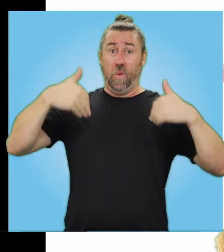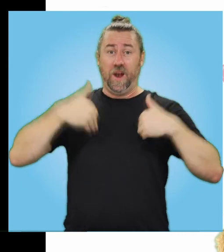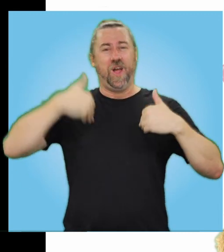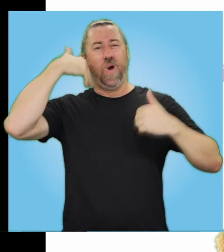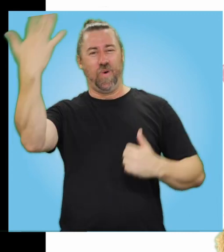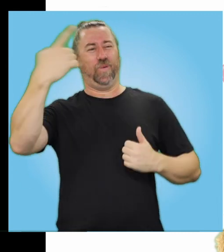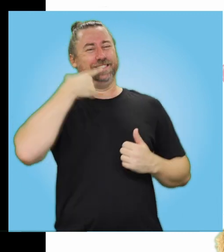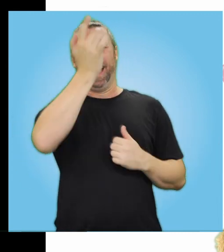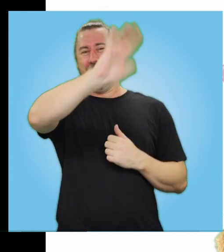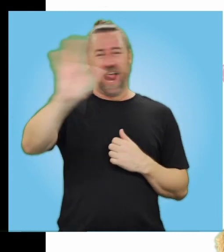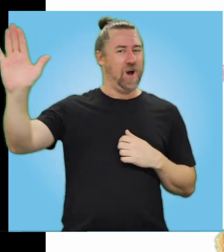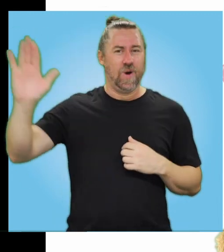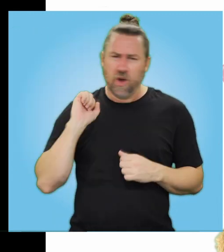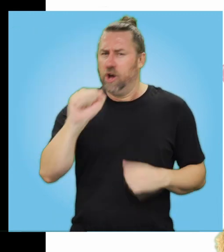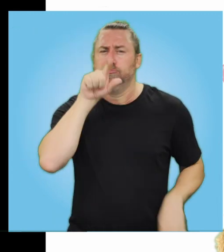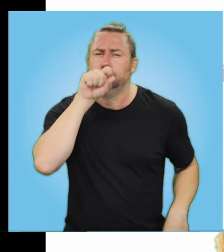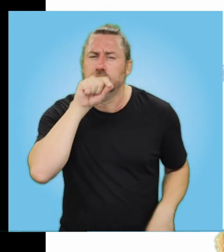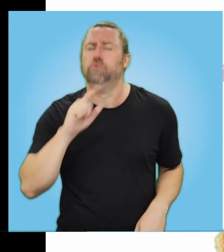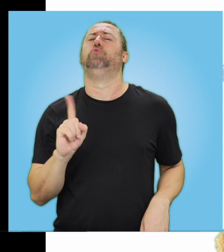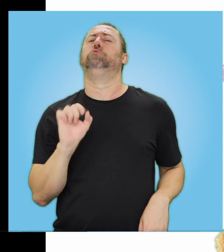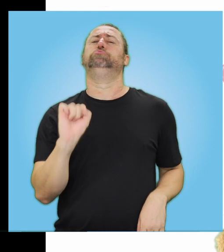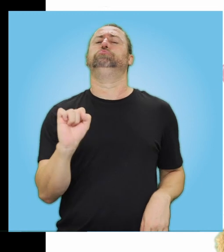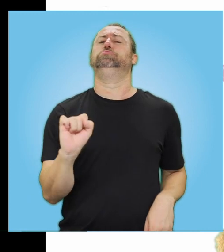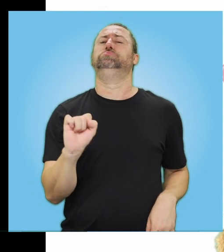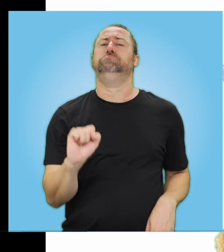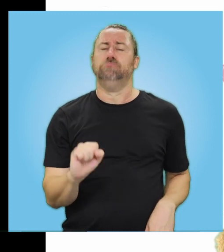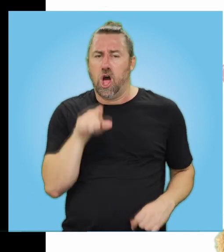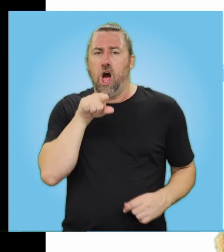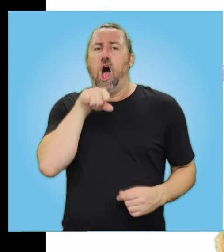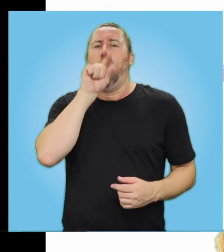morning They always say hello And what do you think they say?